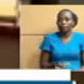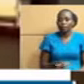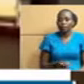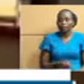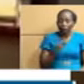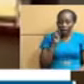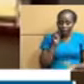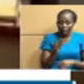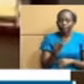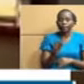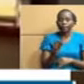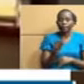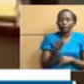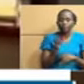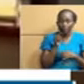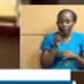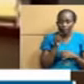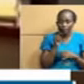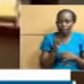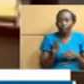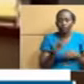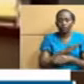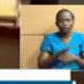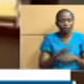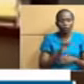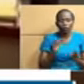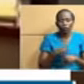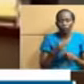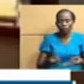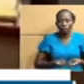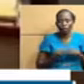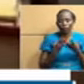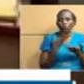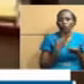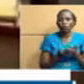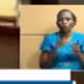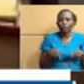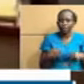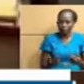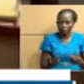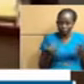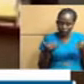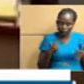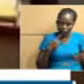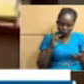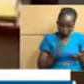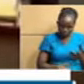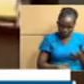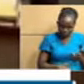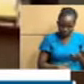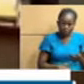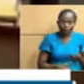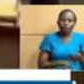that investment may not bring very, very good results. And that's why we are telling government that investing